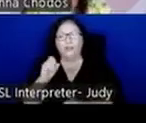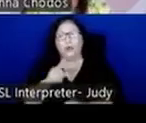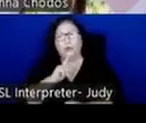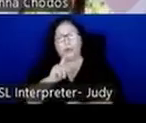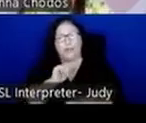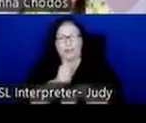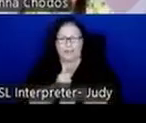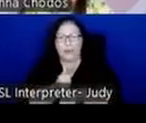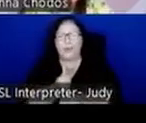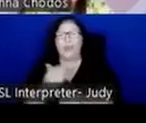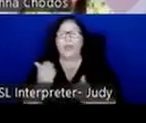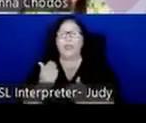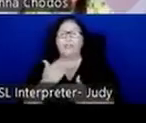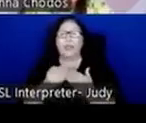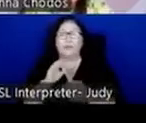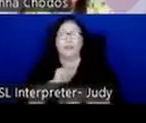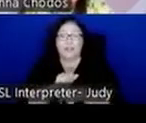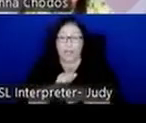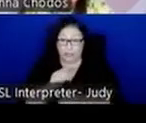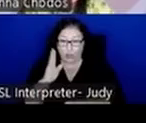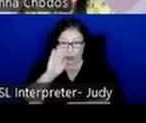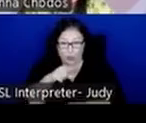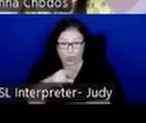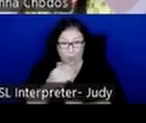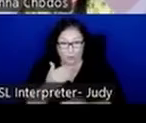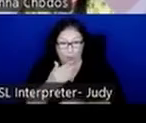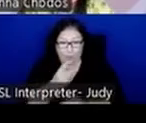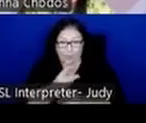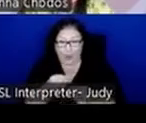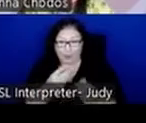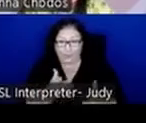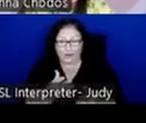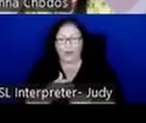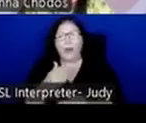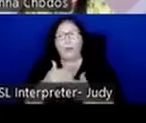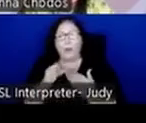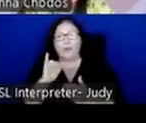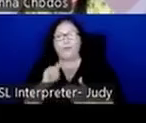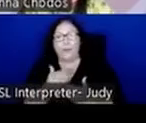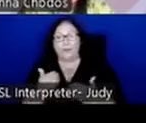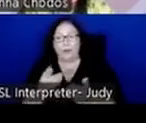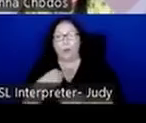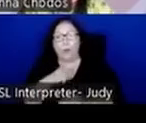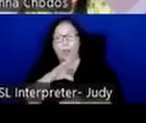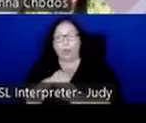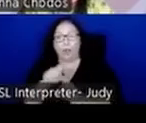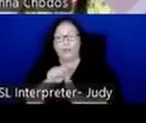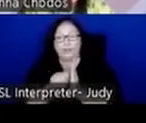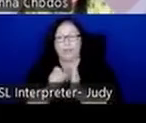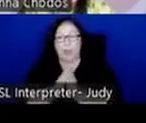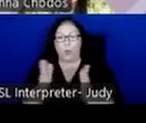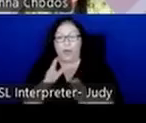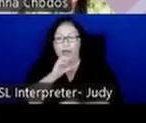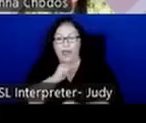tasks. Did you know you might be a caregiver? And then as part of the materials, we include the statewide Aging and Disability Resource